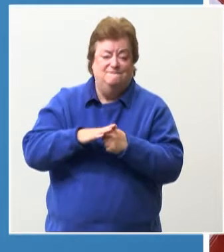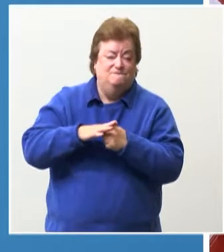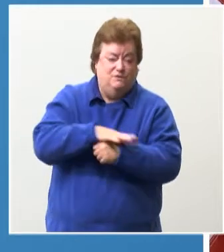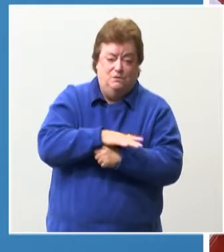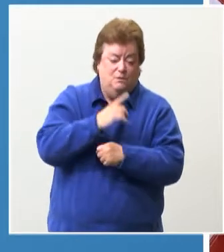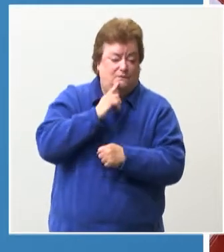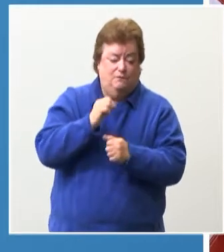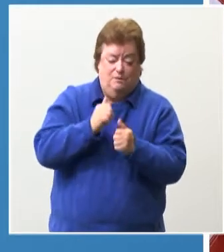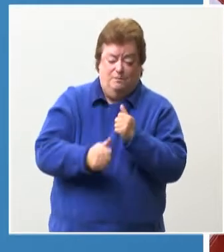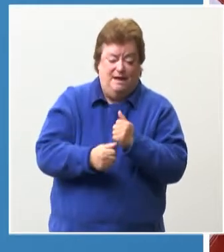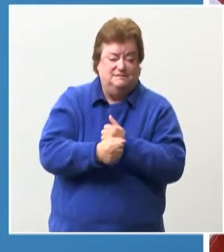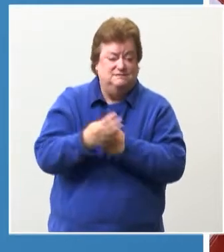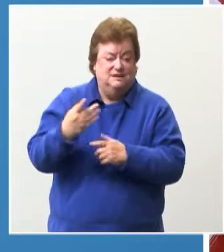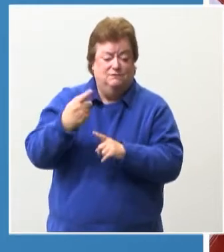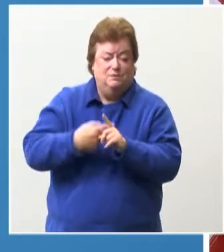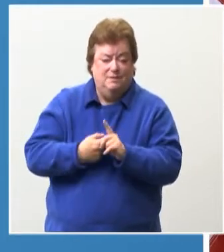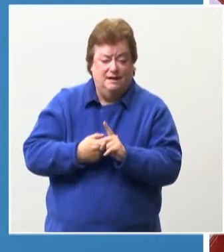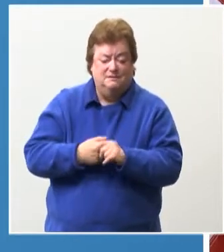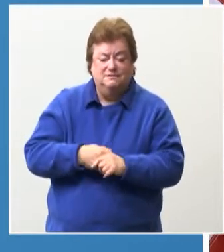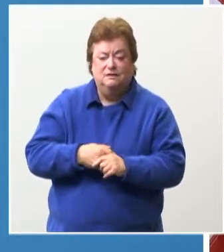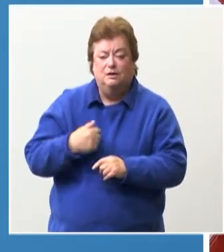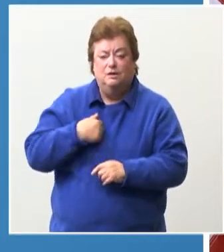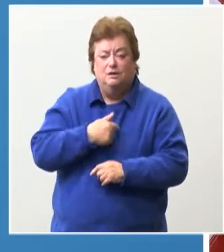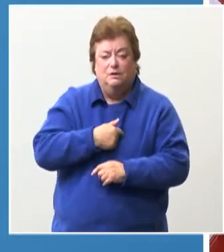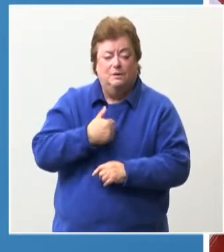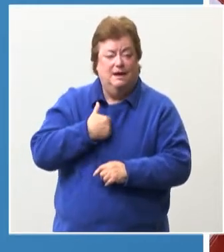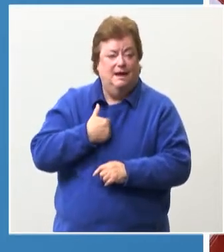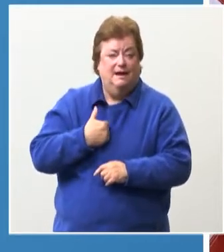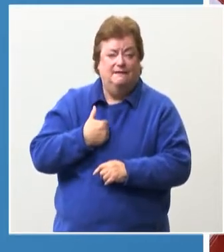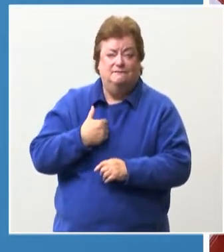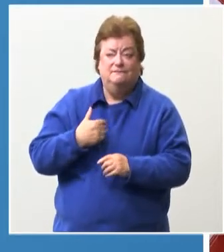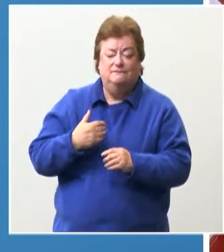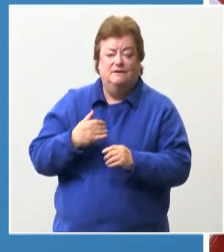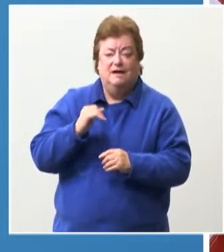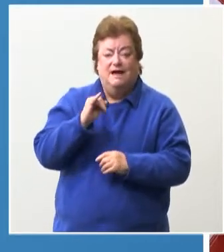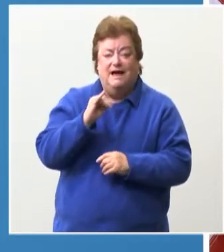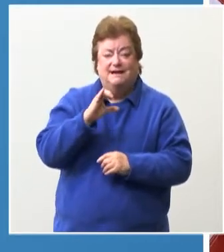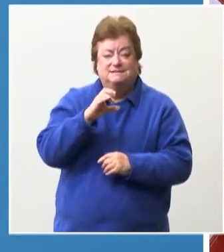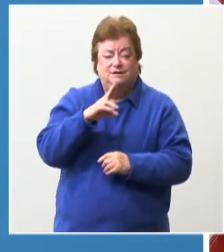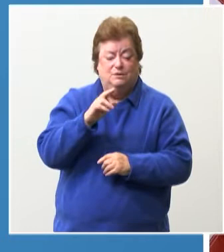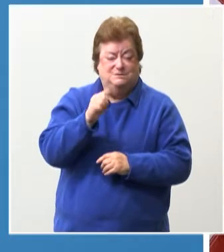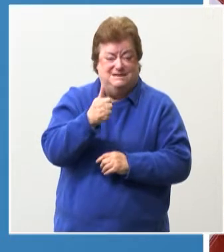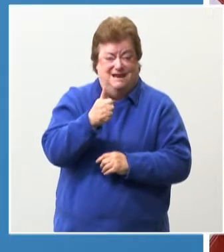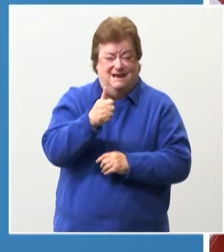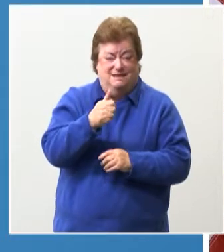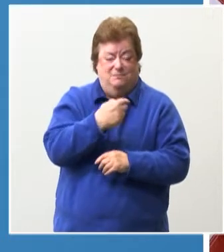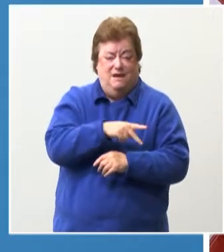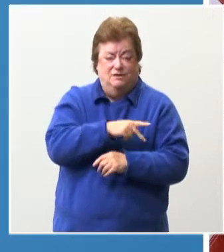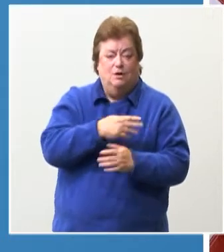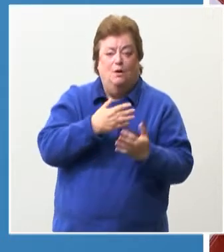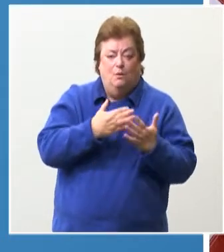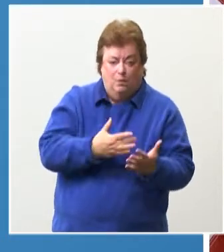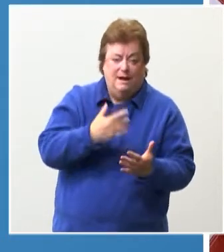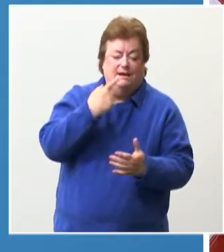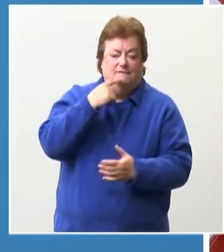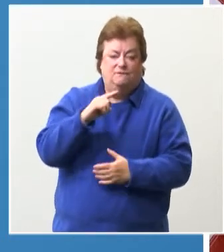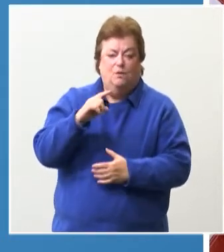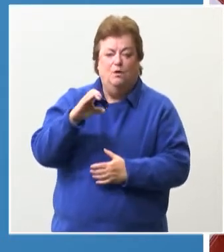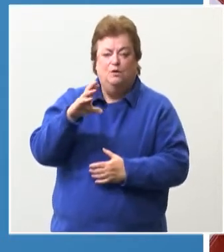months. At any given time, we have approximately 10 ICU patients in our system waiting for a critical care